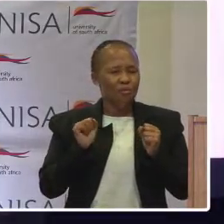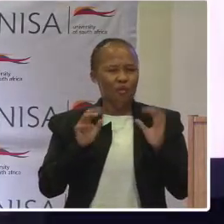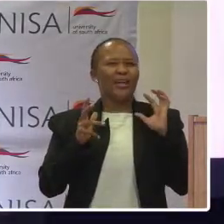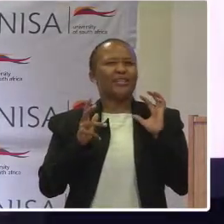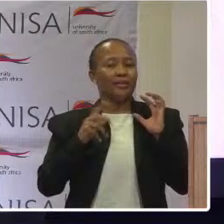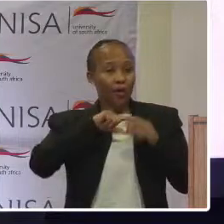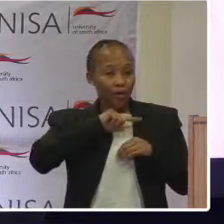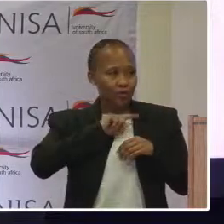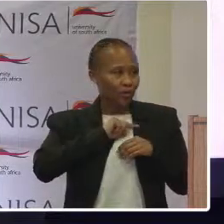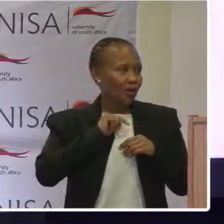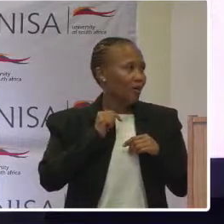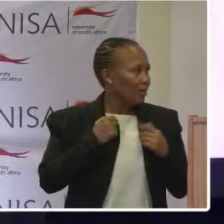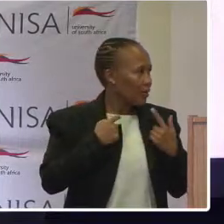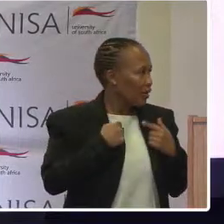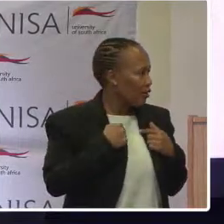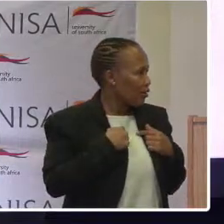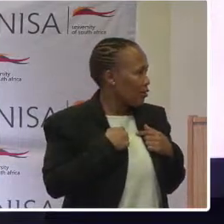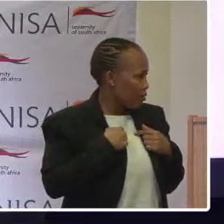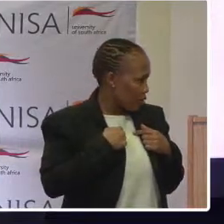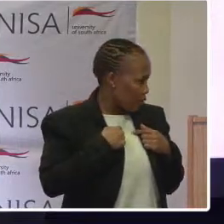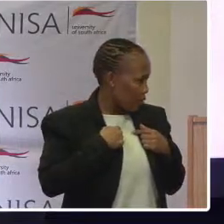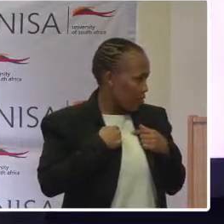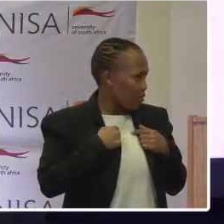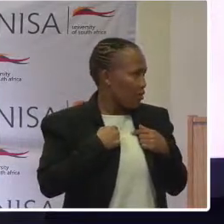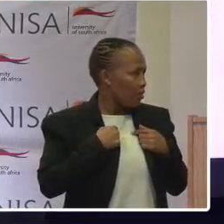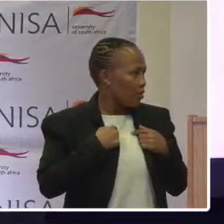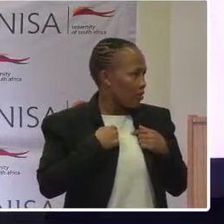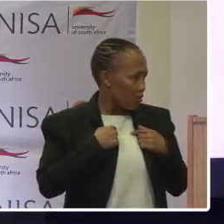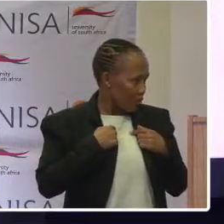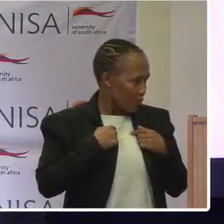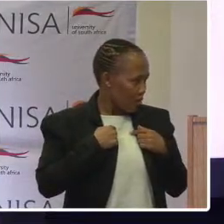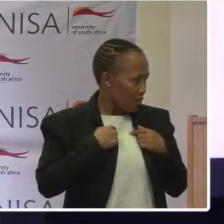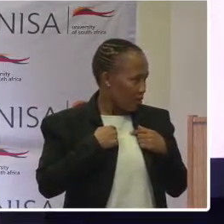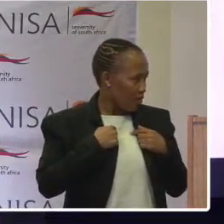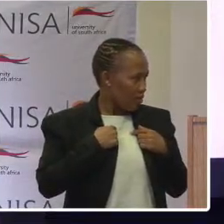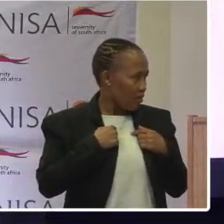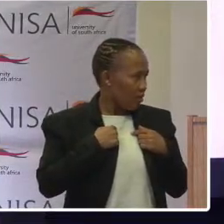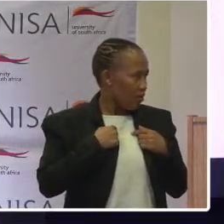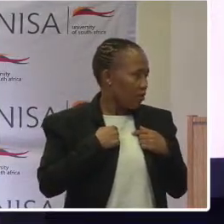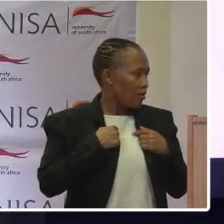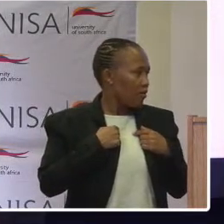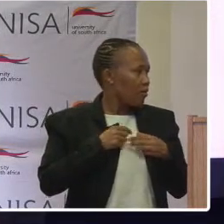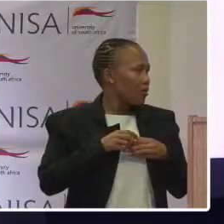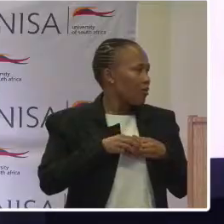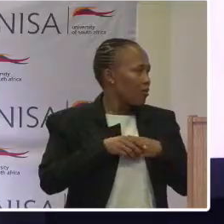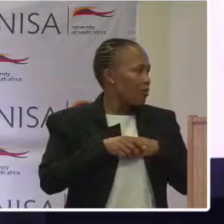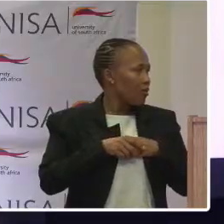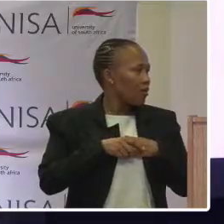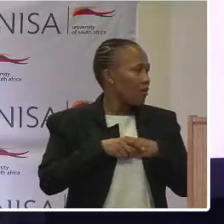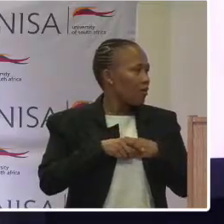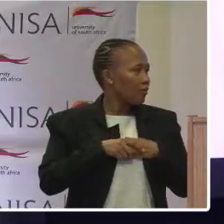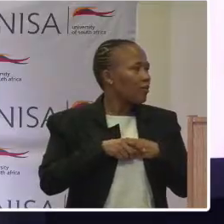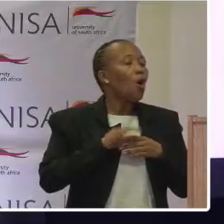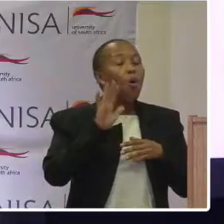now in innovation, yes? Oh, we're going to have a panel discussion you can ask. It's part of the topic. I don't have enough time.